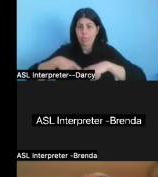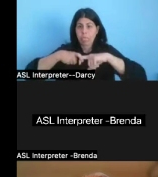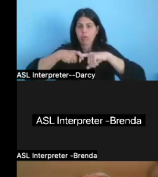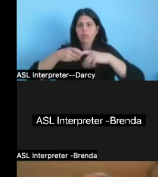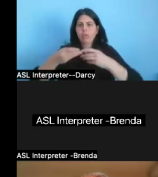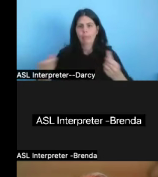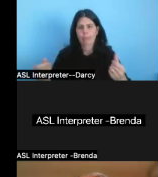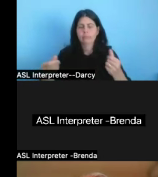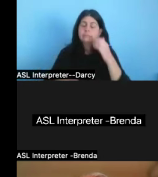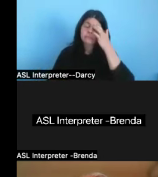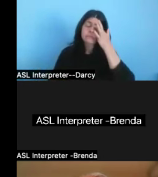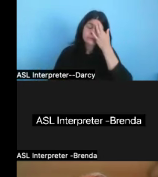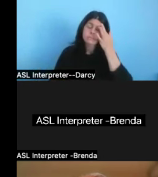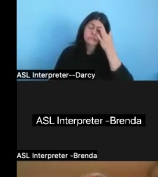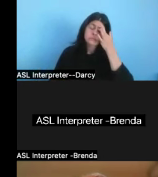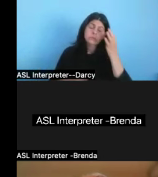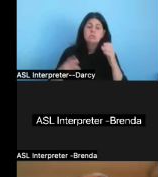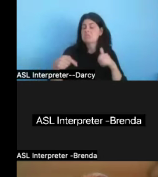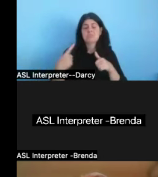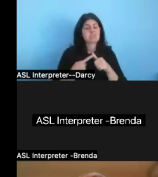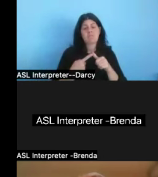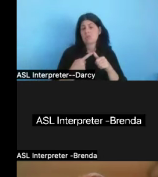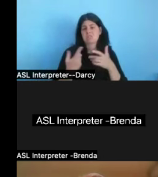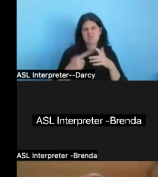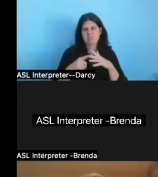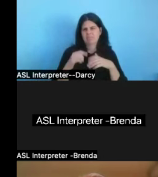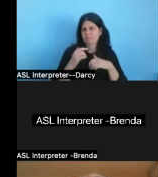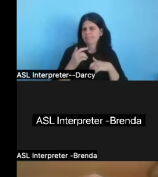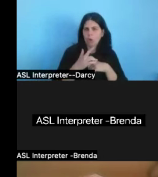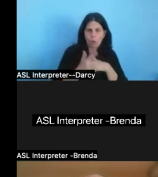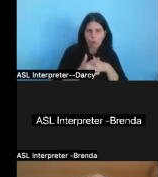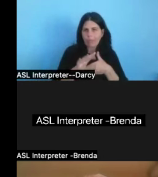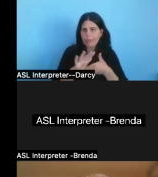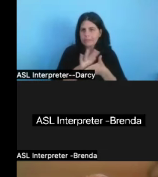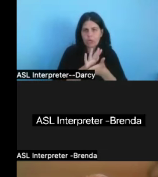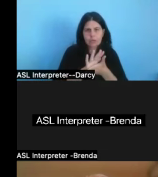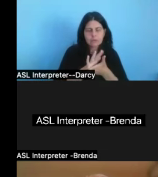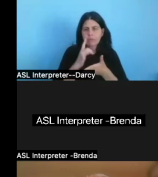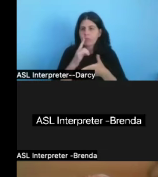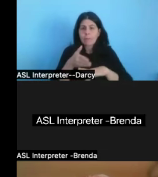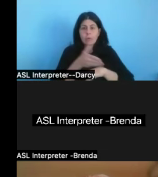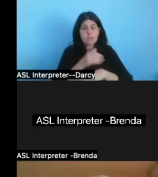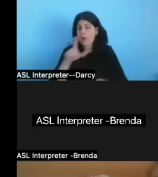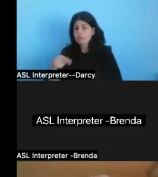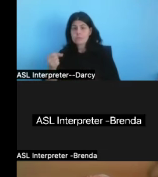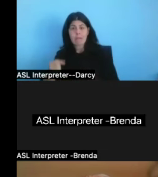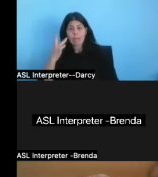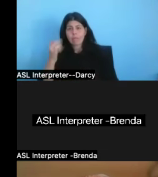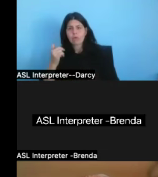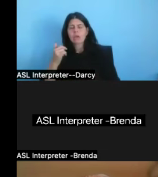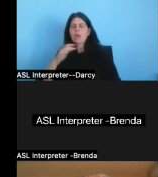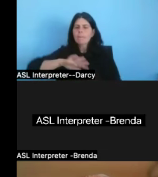initial documents, and they should be utilized to make improvements not only here in Southern California, but throughout the world. Next slide.